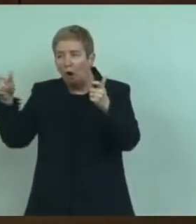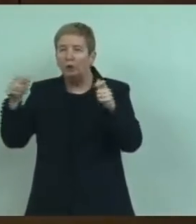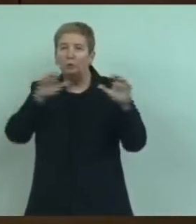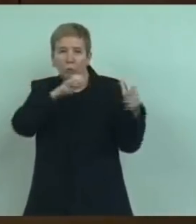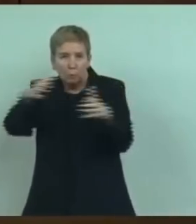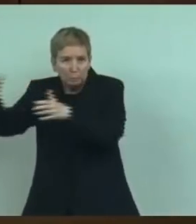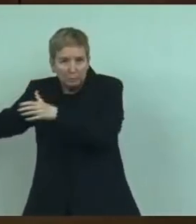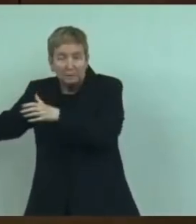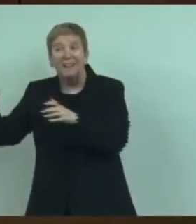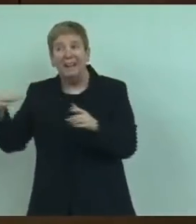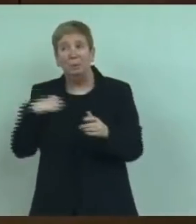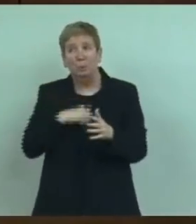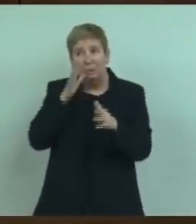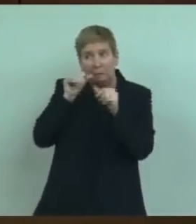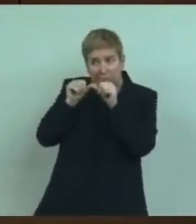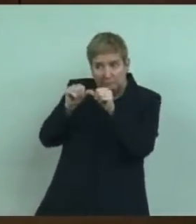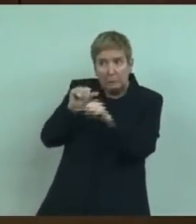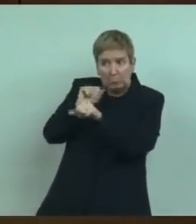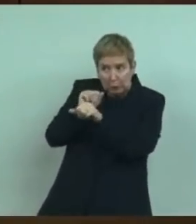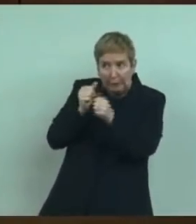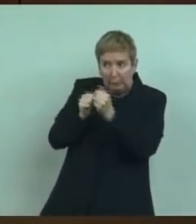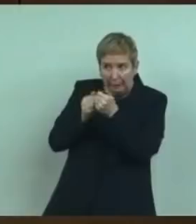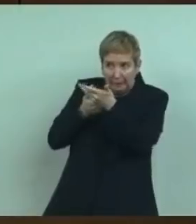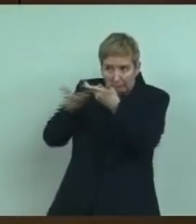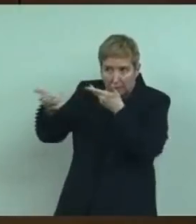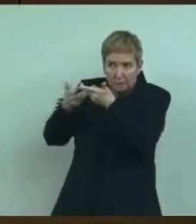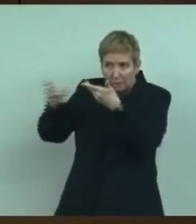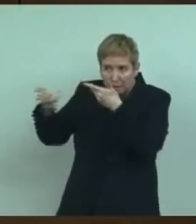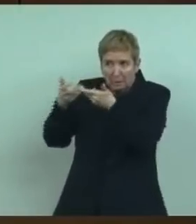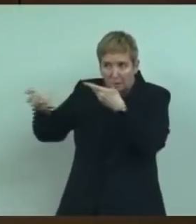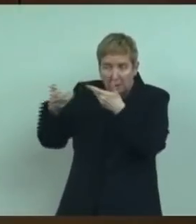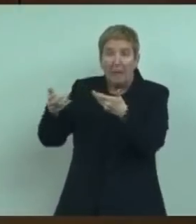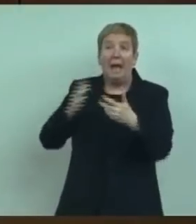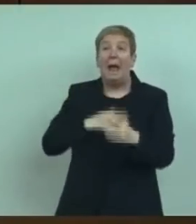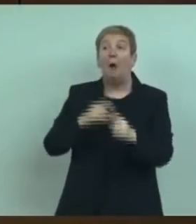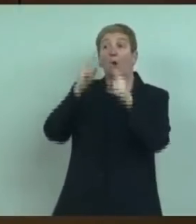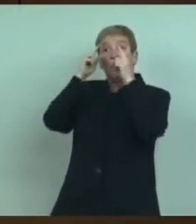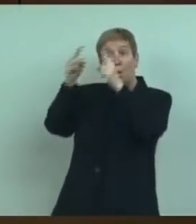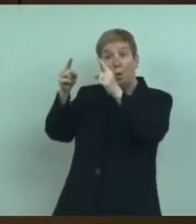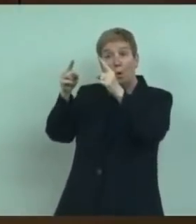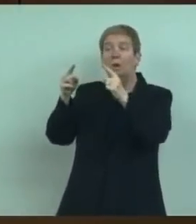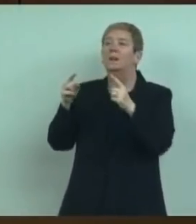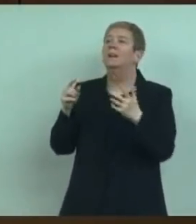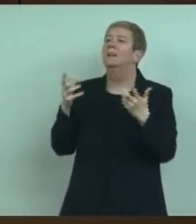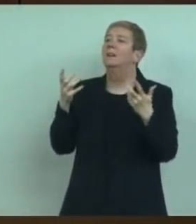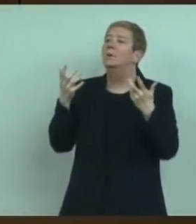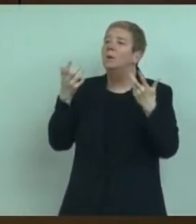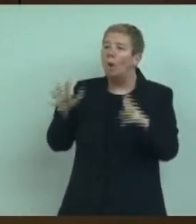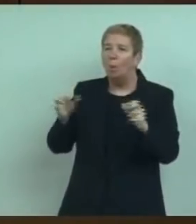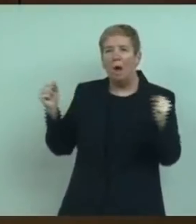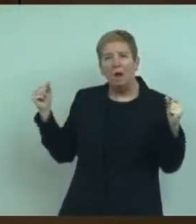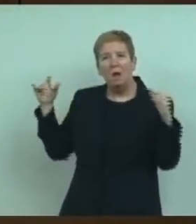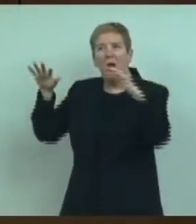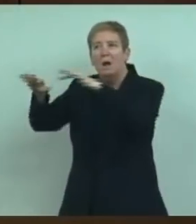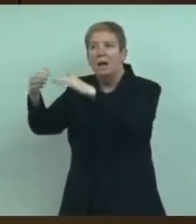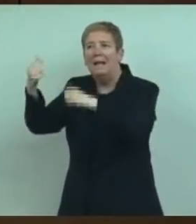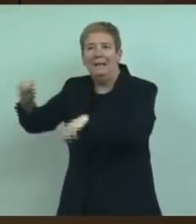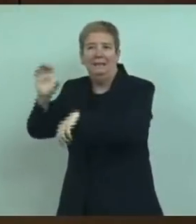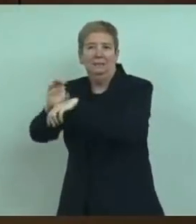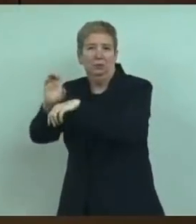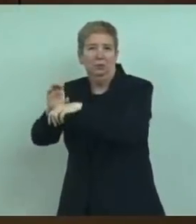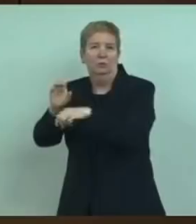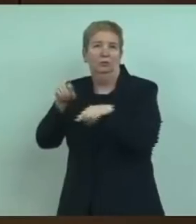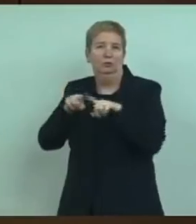and we're going to keep working with them. Our goal is not to have any congregate religious activities over